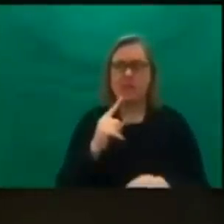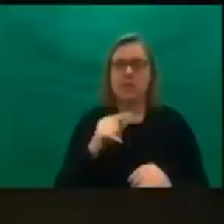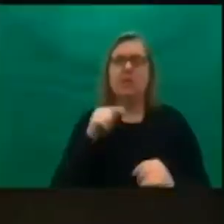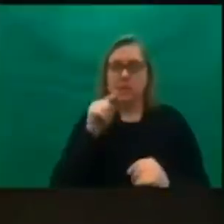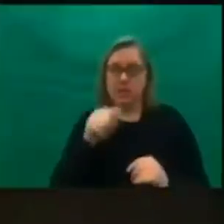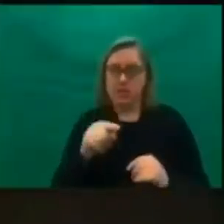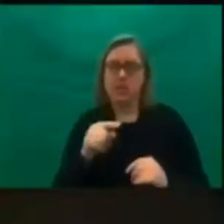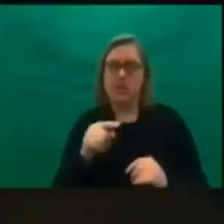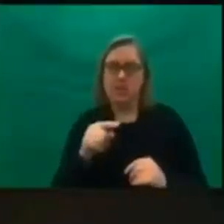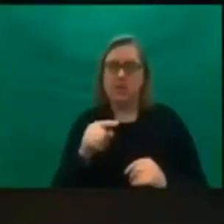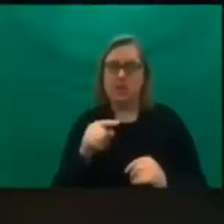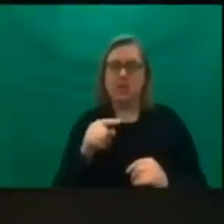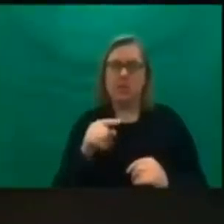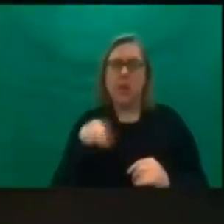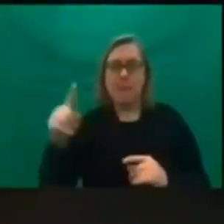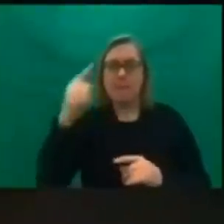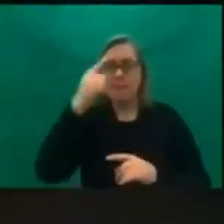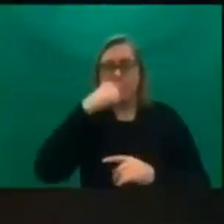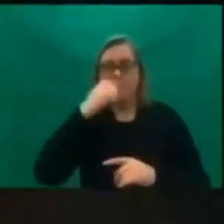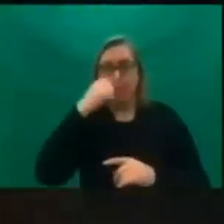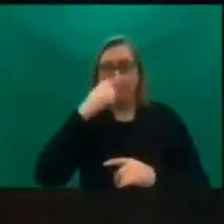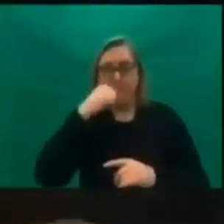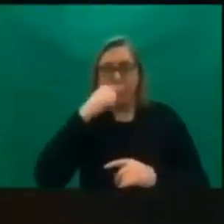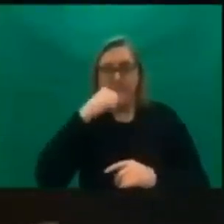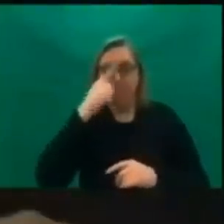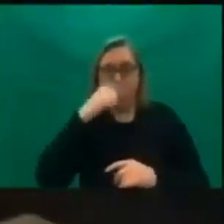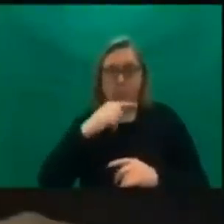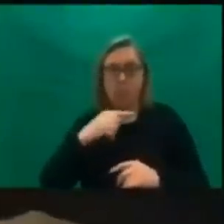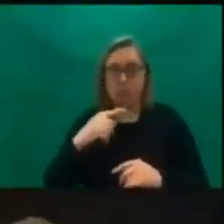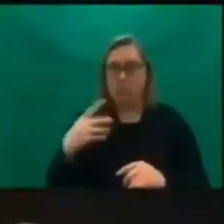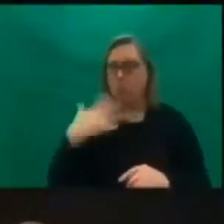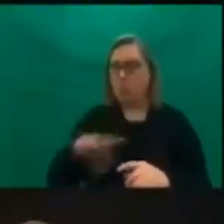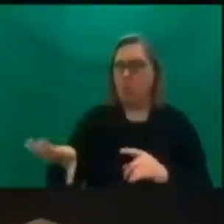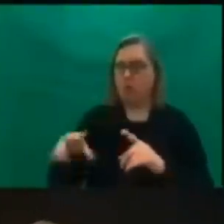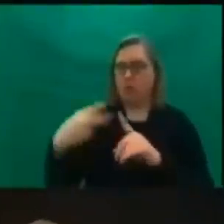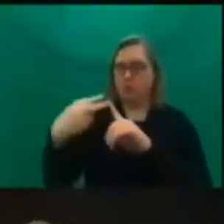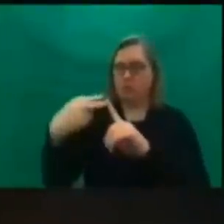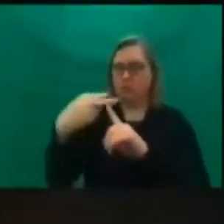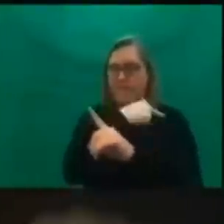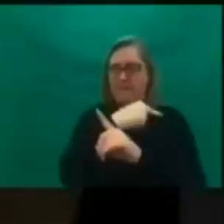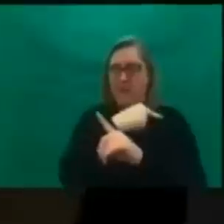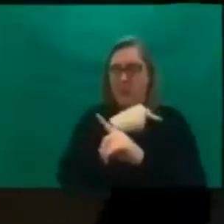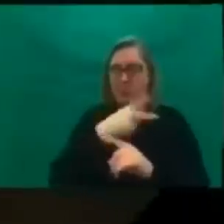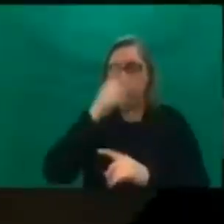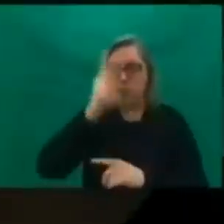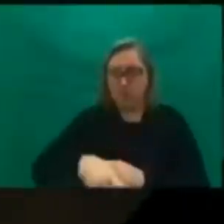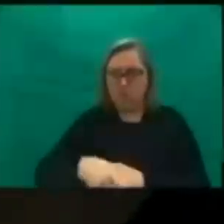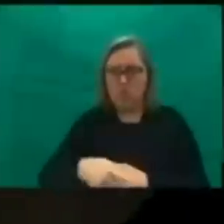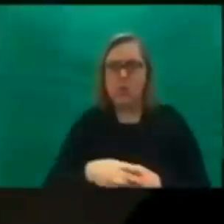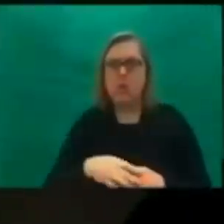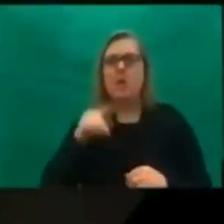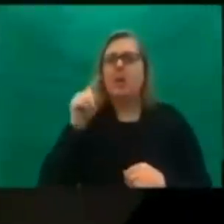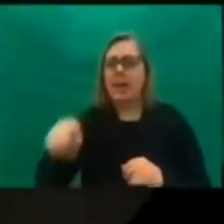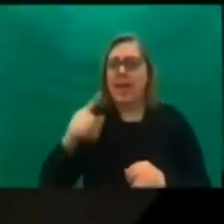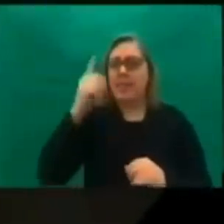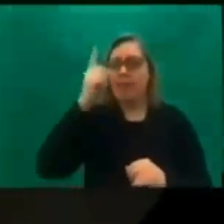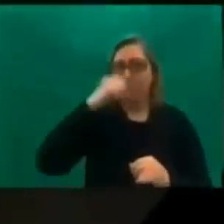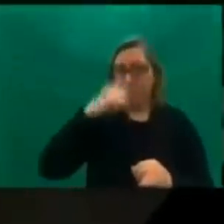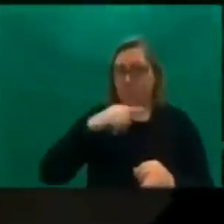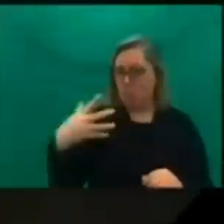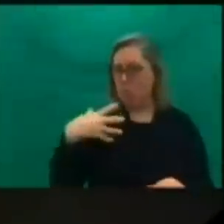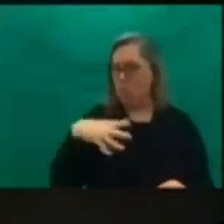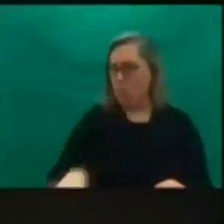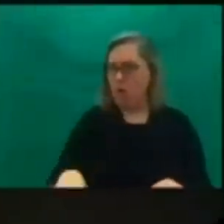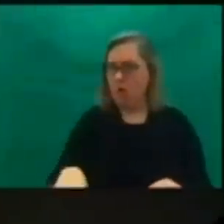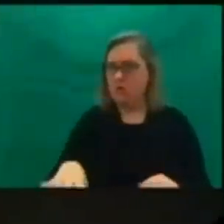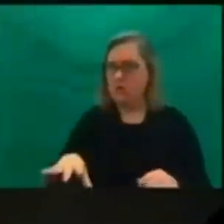higher rate of people seeking review and then a higher rate of people indicating that they wish to